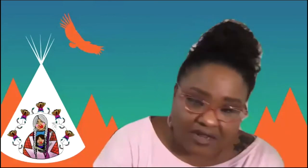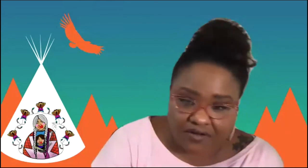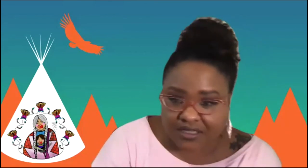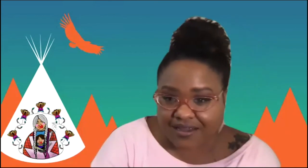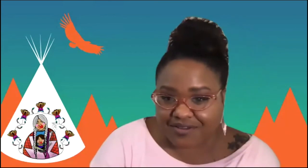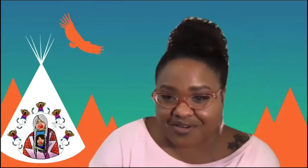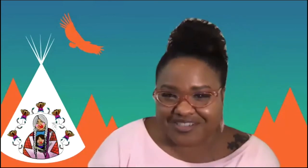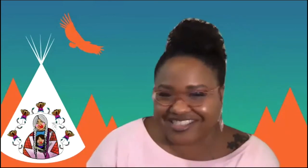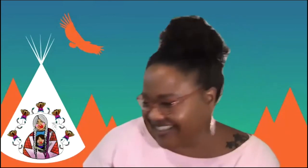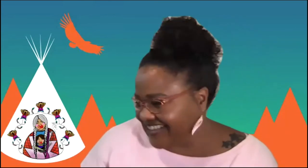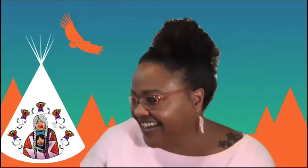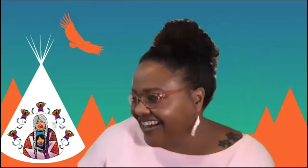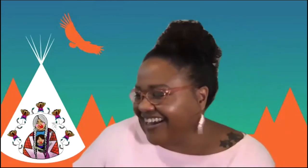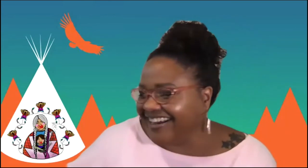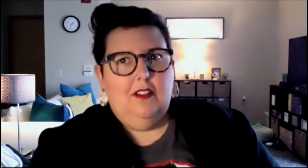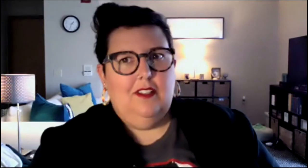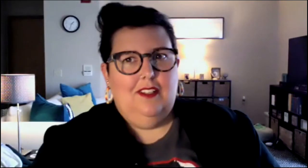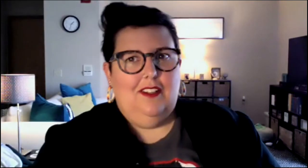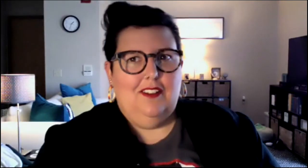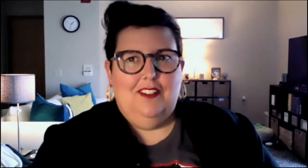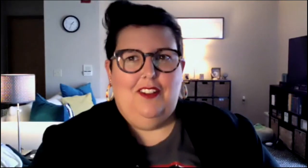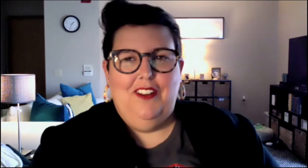That was definitely a heavy question. Yeah.